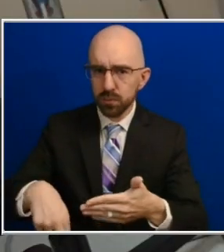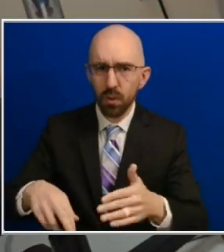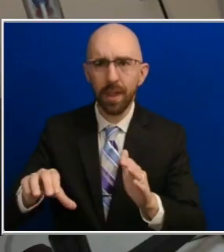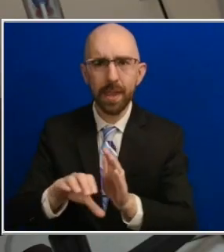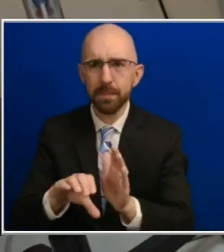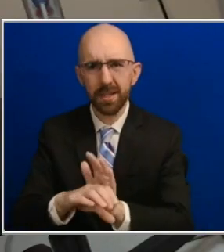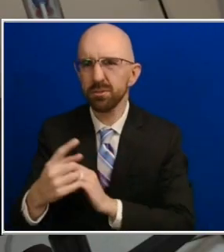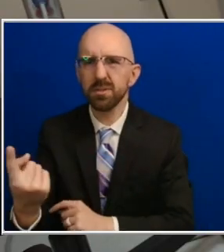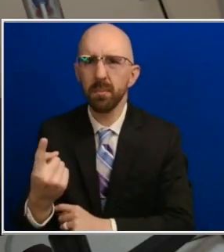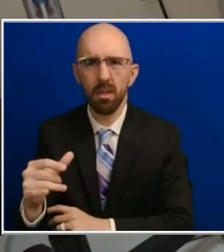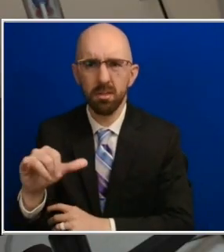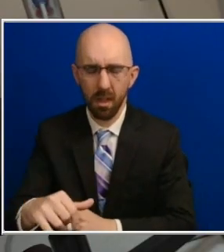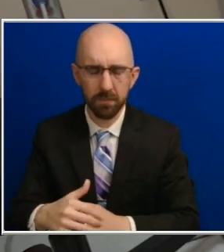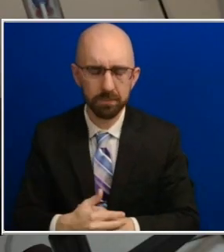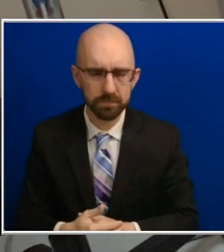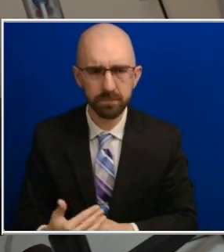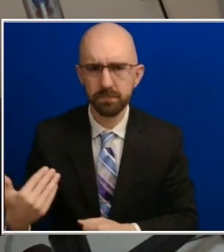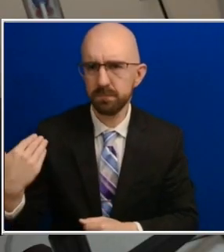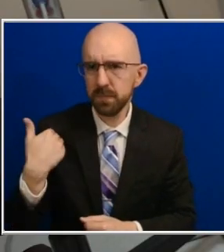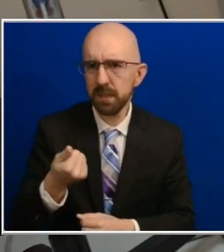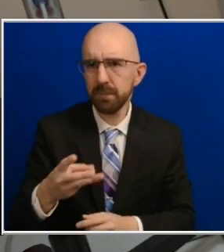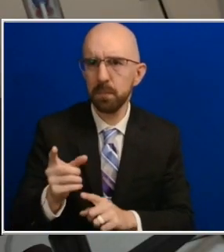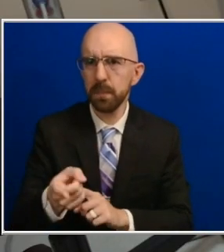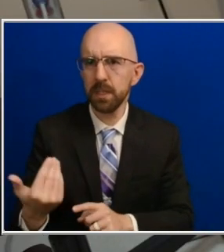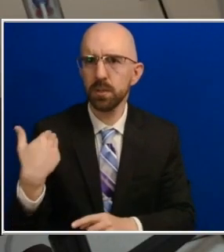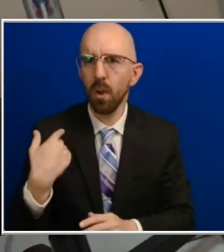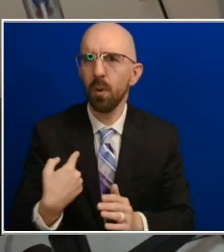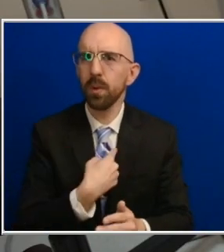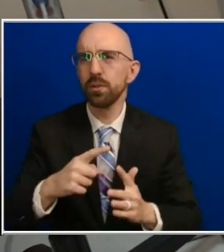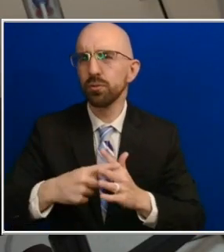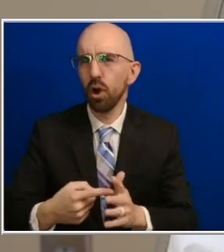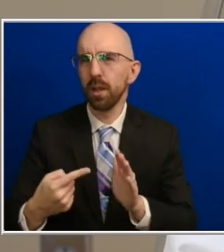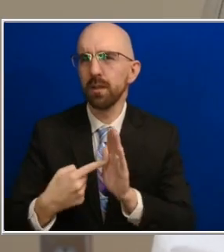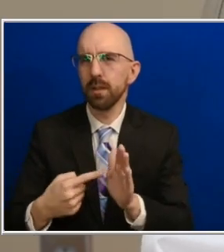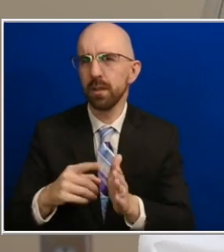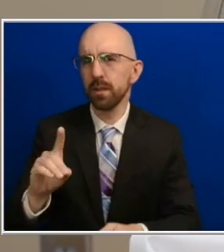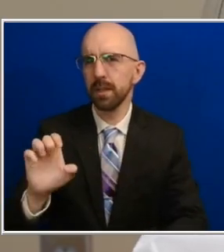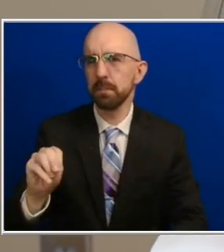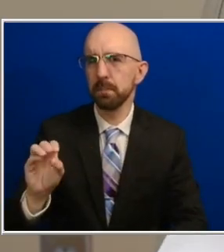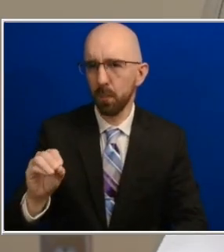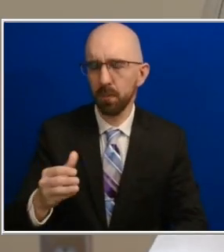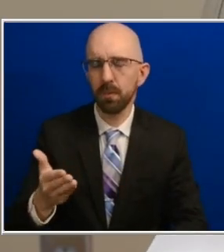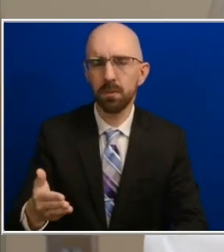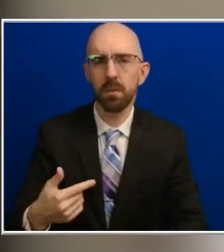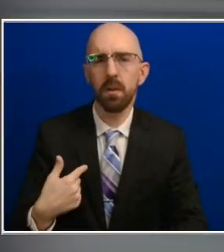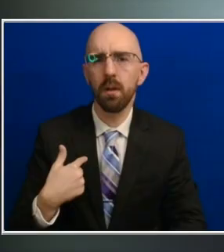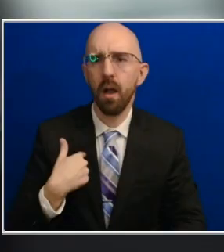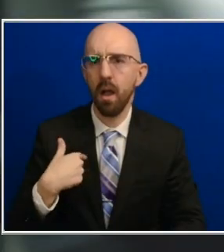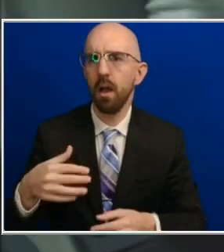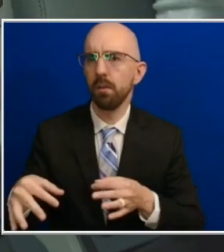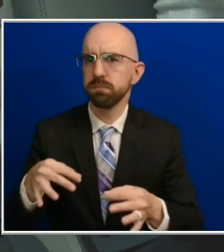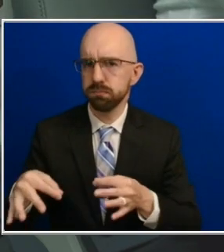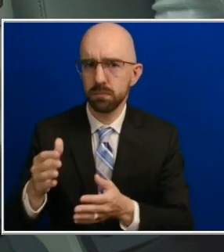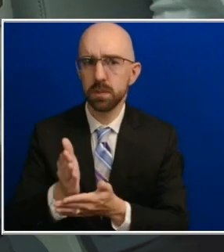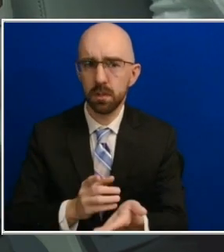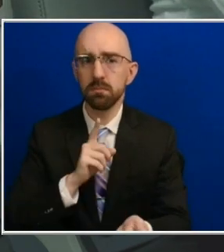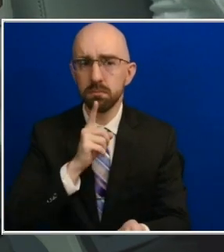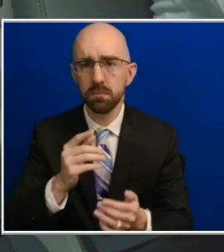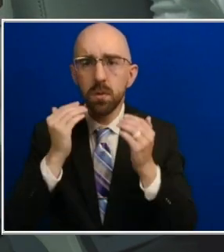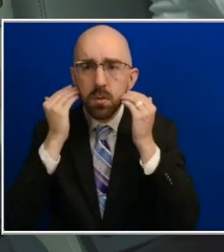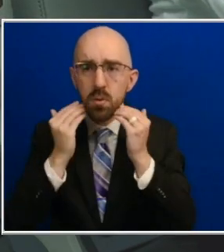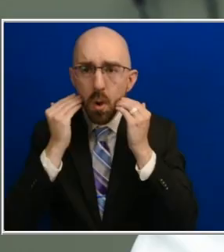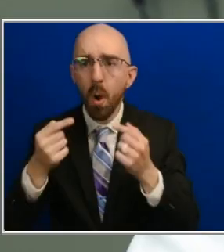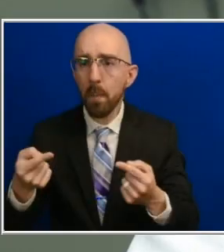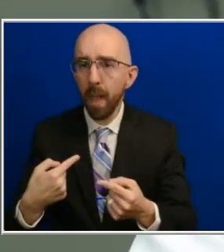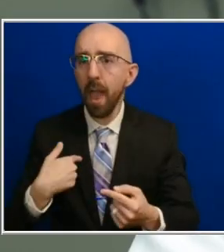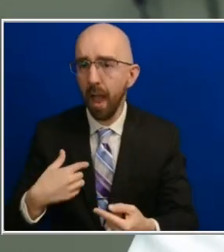A few minutes ago, we started a little demonstration where I was describing some actual jaw pain that I felt in the past,